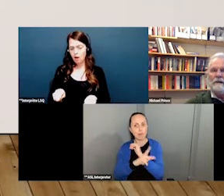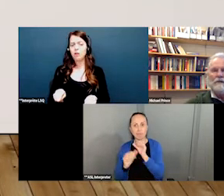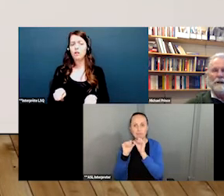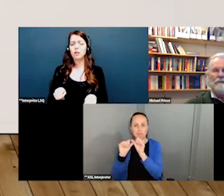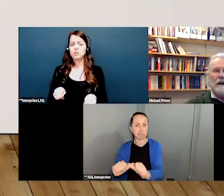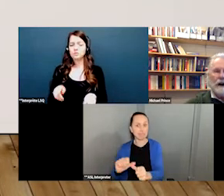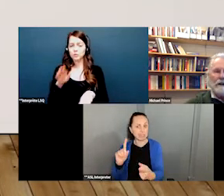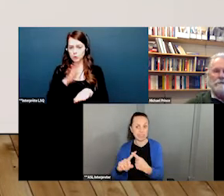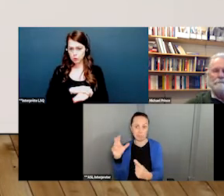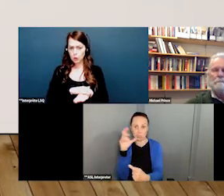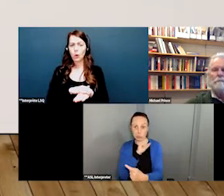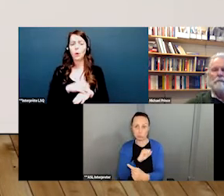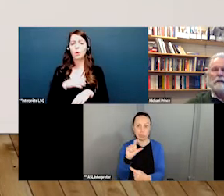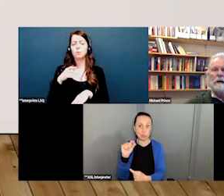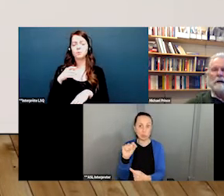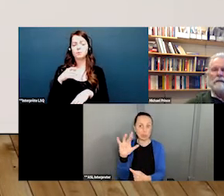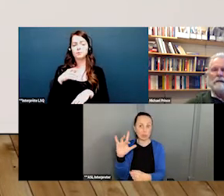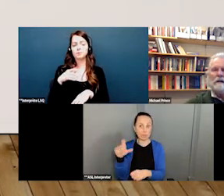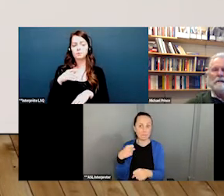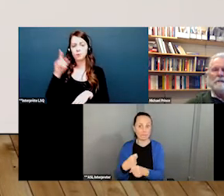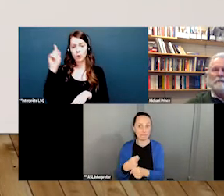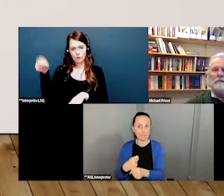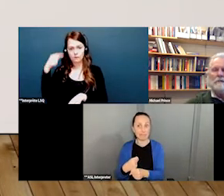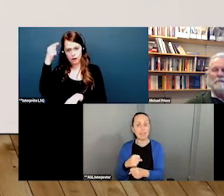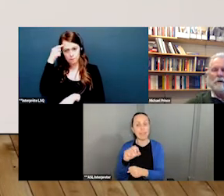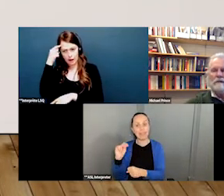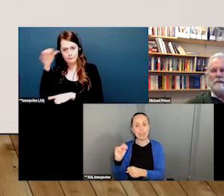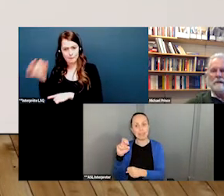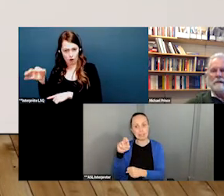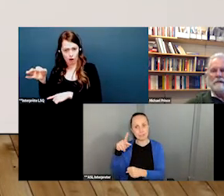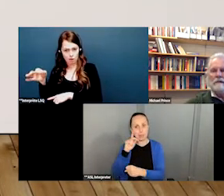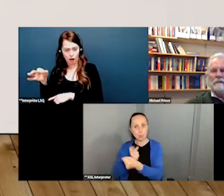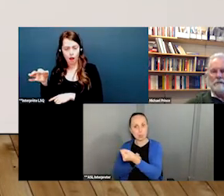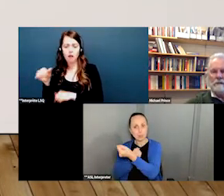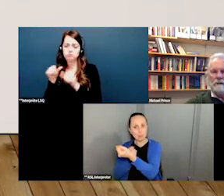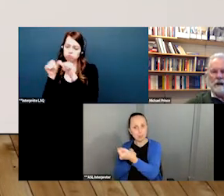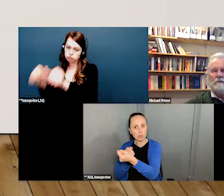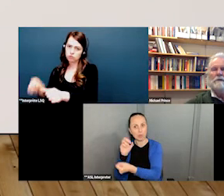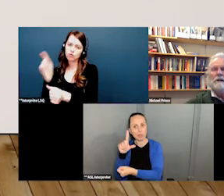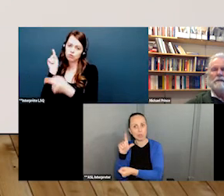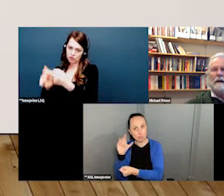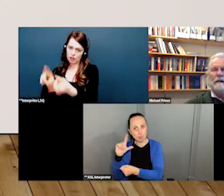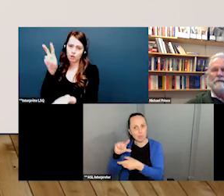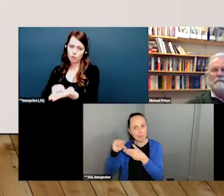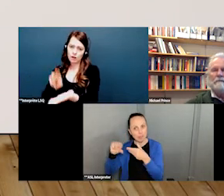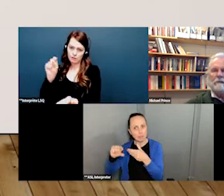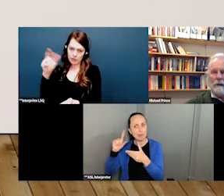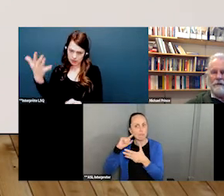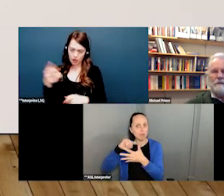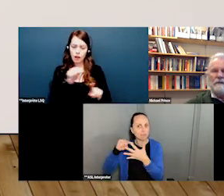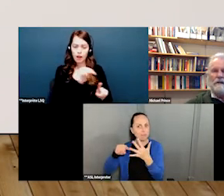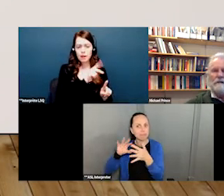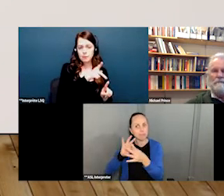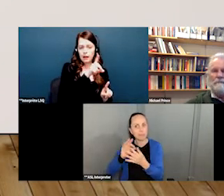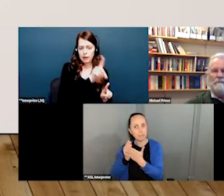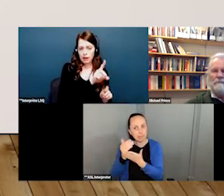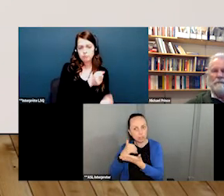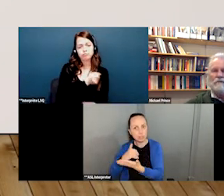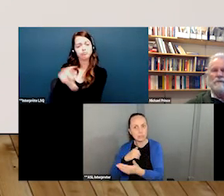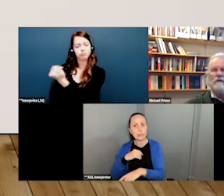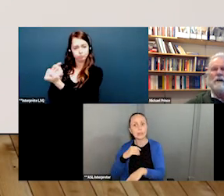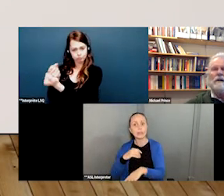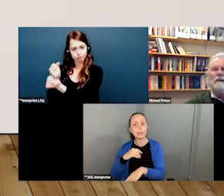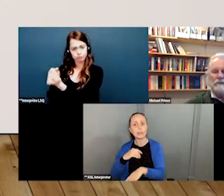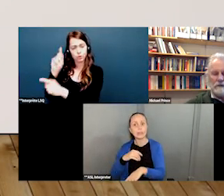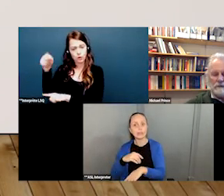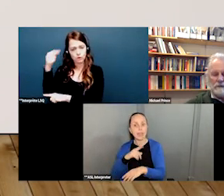presumably 2025, that the NDP would support the Liberal government on matters of the budget and on